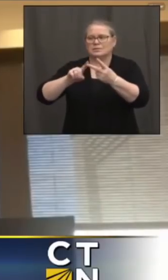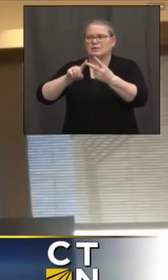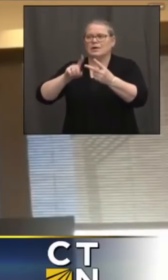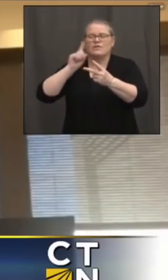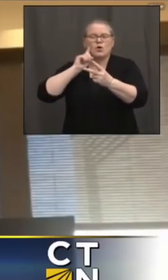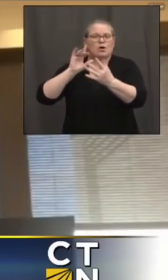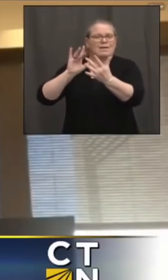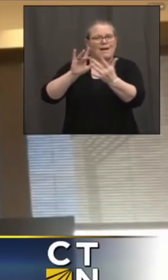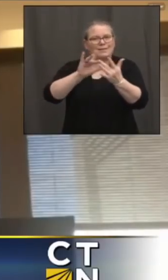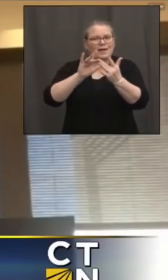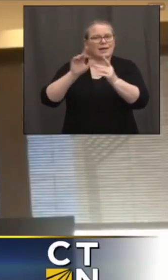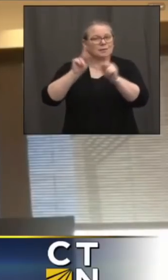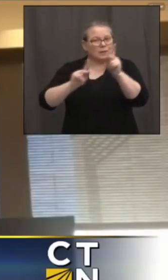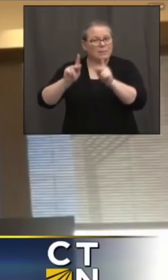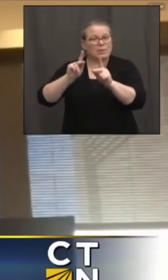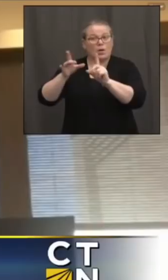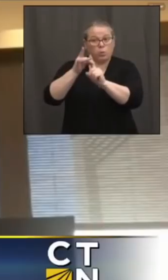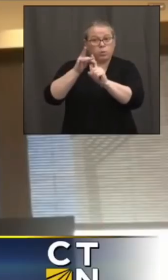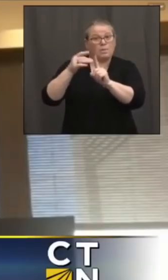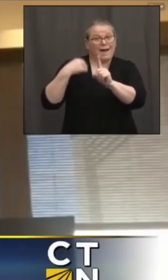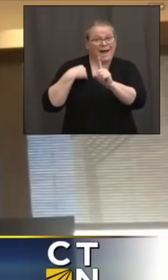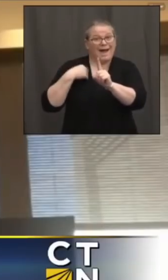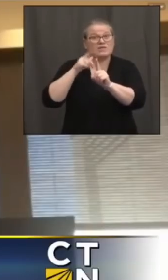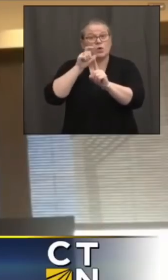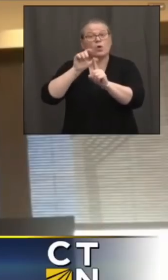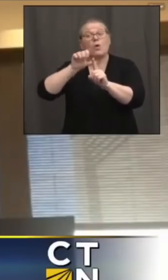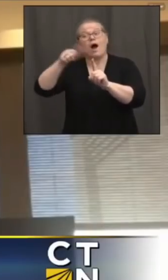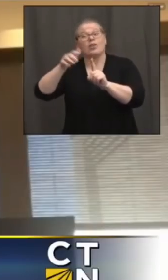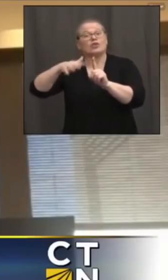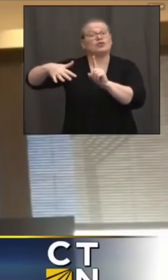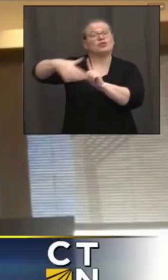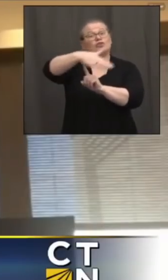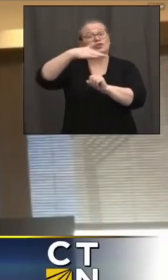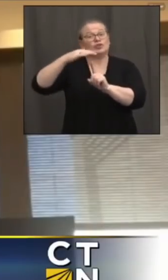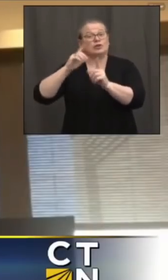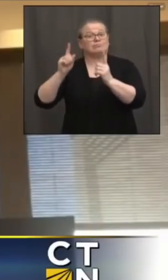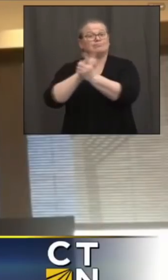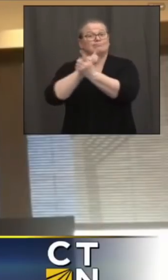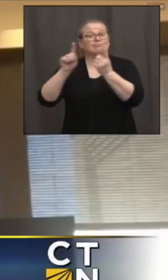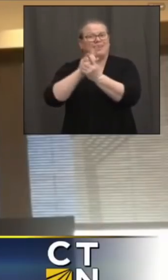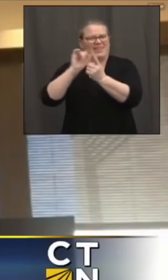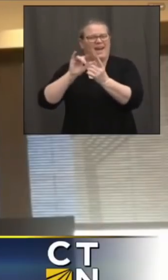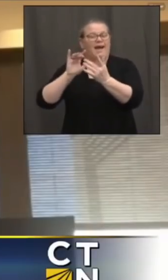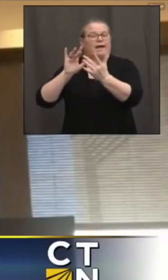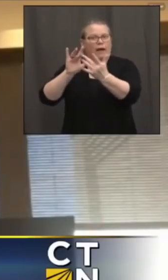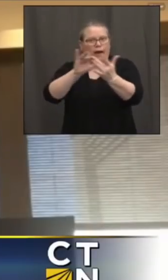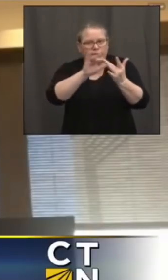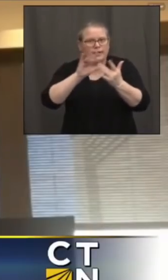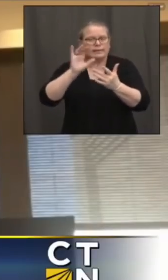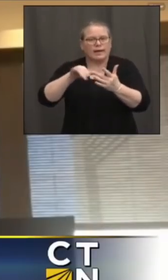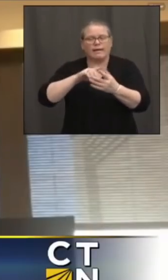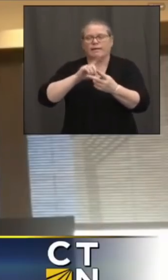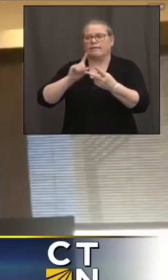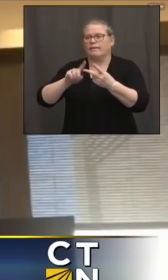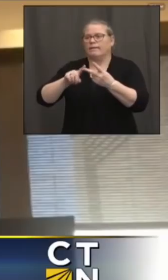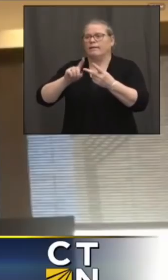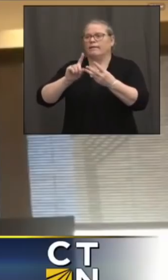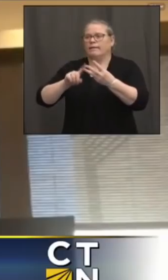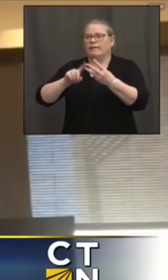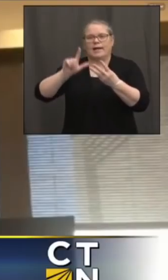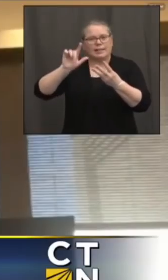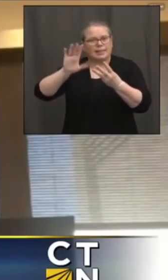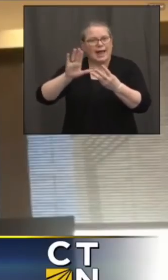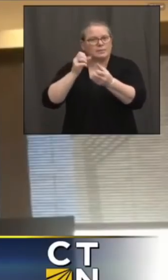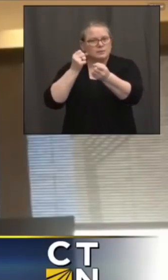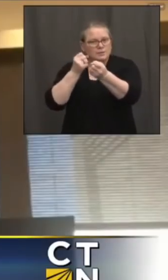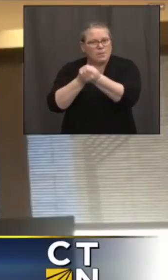received prior stimulus dollars to help with technological resources for the labs, as well as for